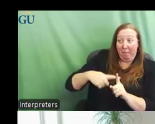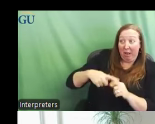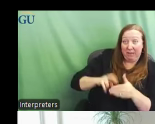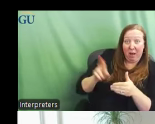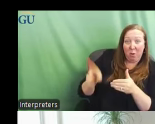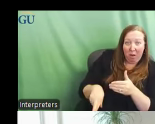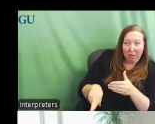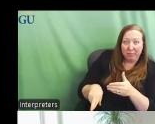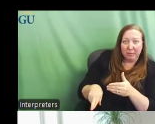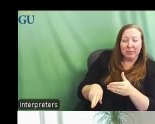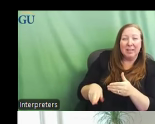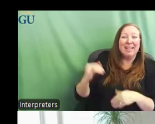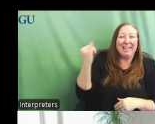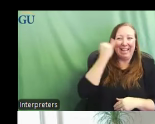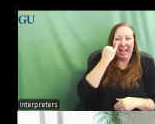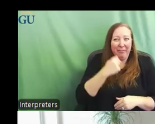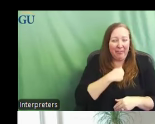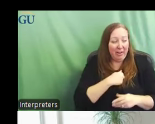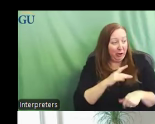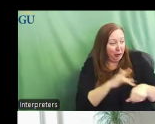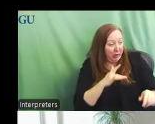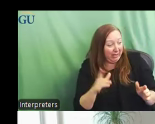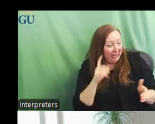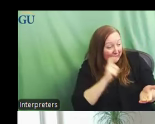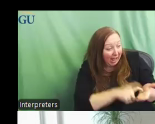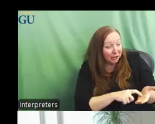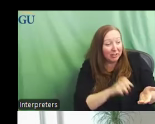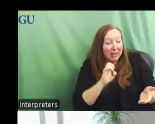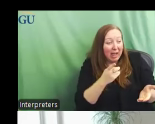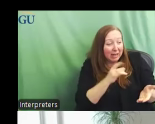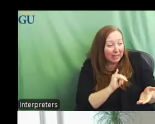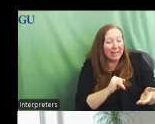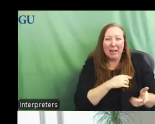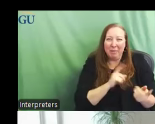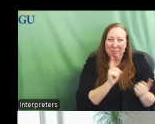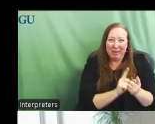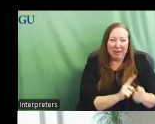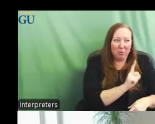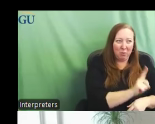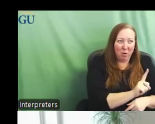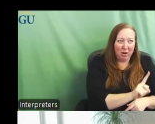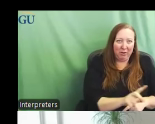with timely EHDI involvement and meeting those 136 guidelines.